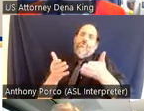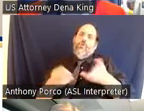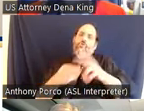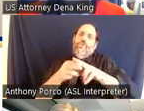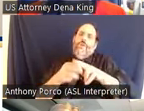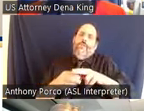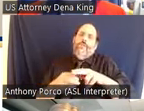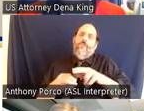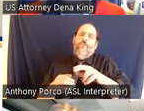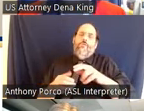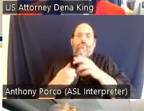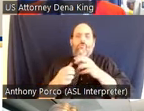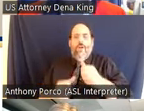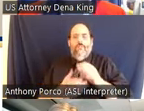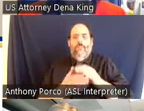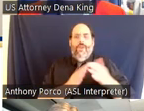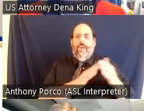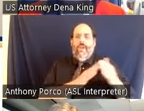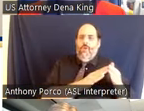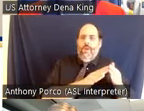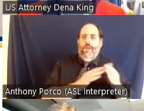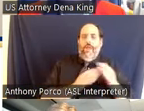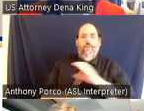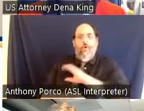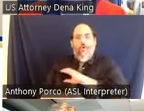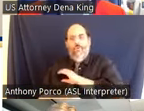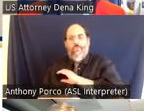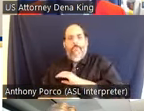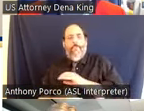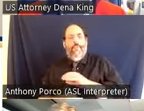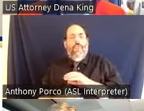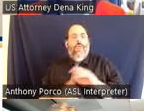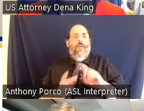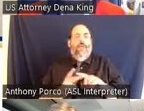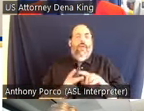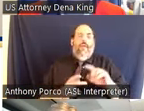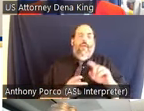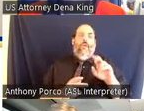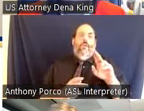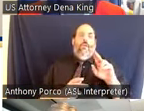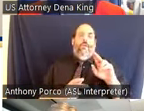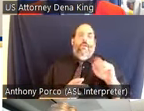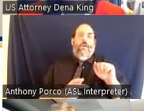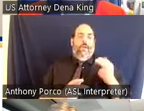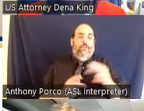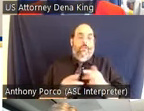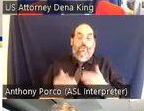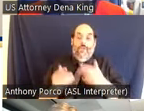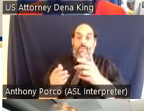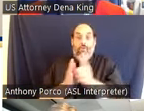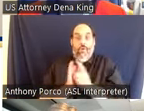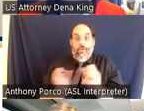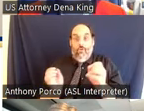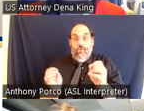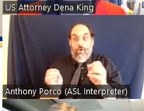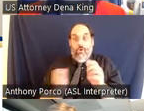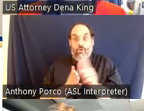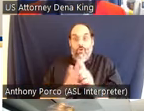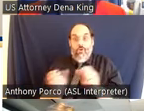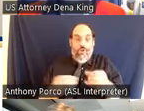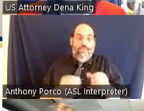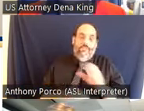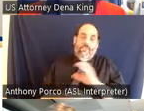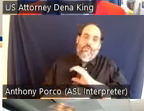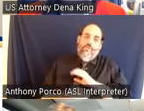trust between community members and law enforcement. And United Against Hate provided United States Attorney offices and law enforcement